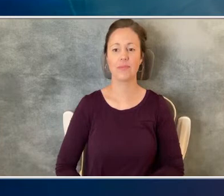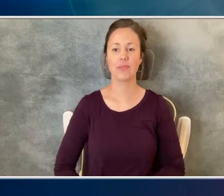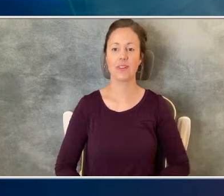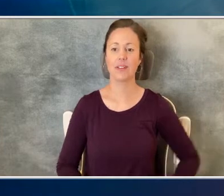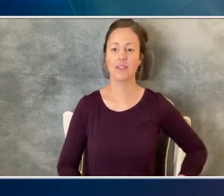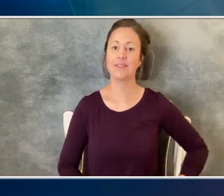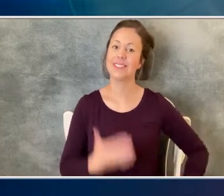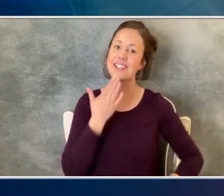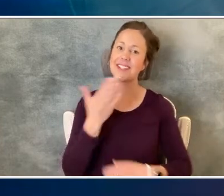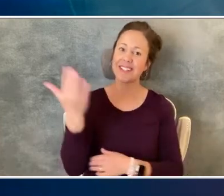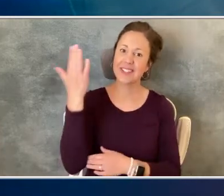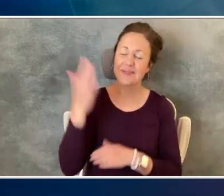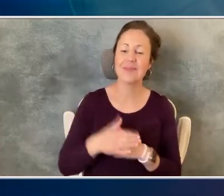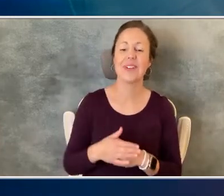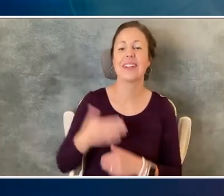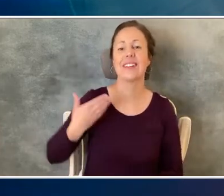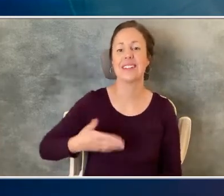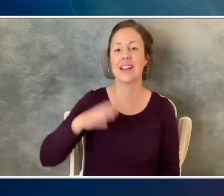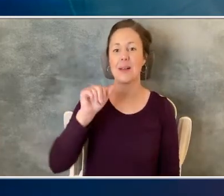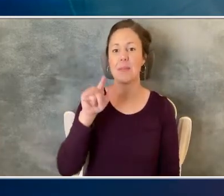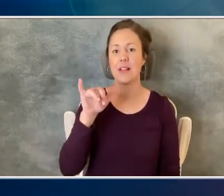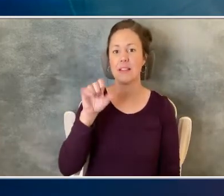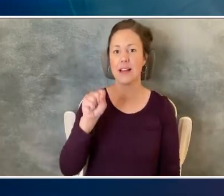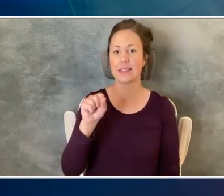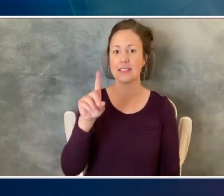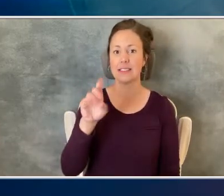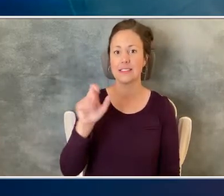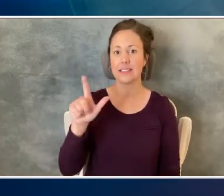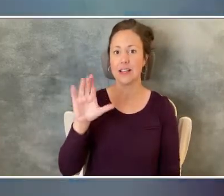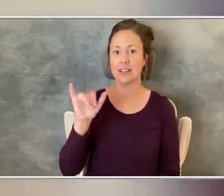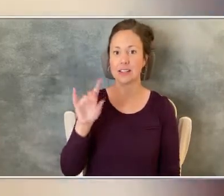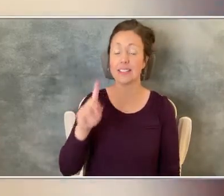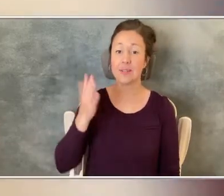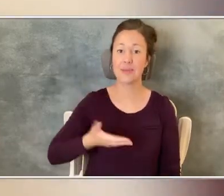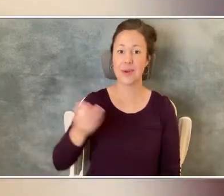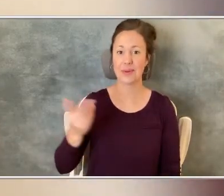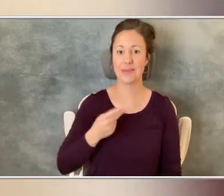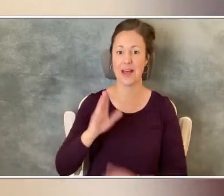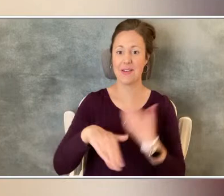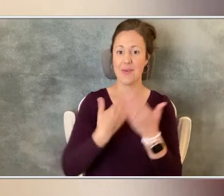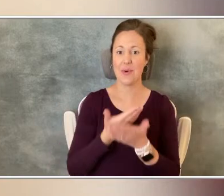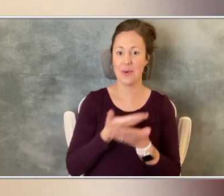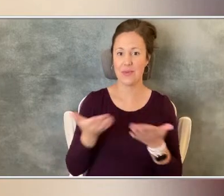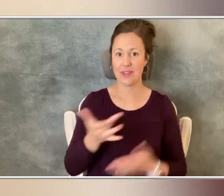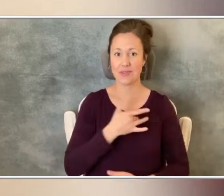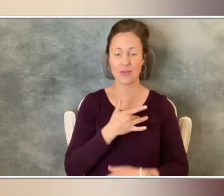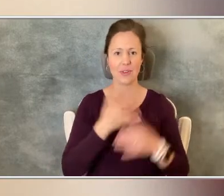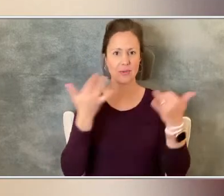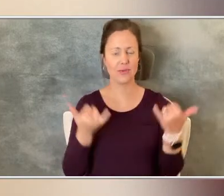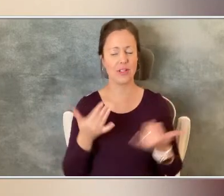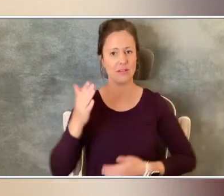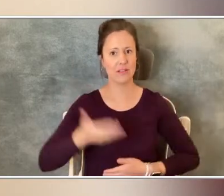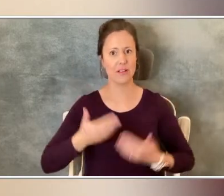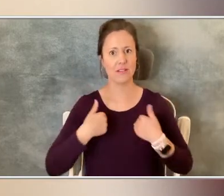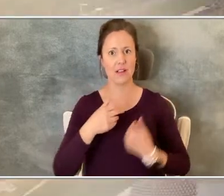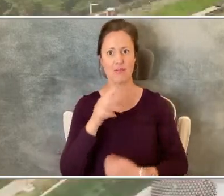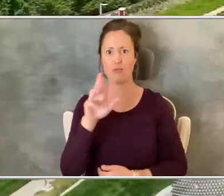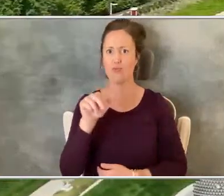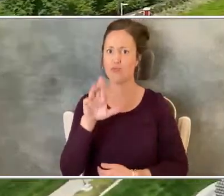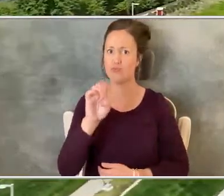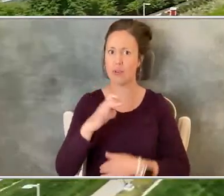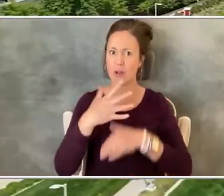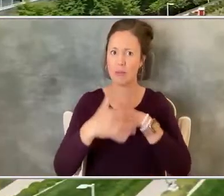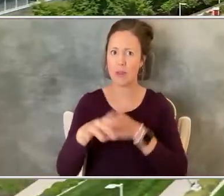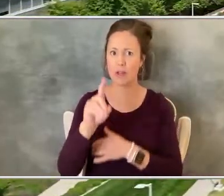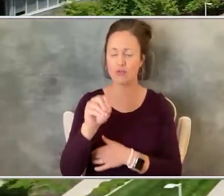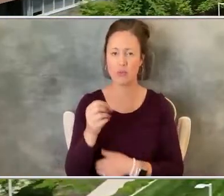Good morning, I'm Alexis Del Cid. Welcome back to All Things Heart. Today's guest has a rare blood disorder that caused his heart to fail,